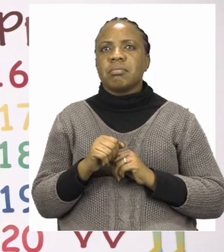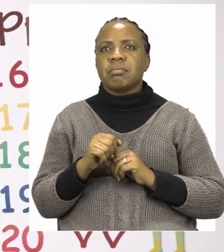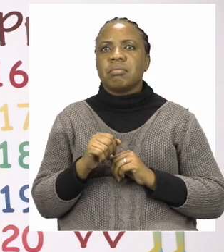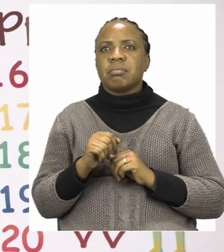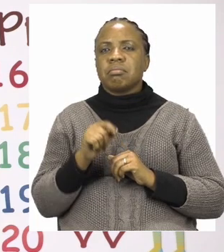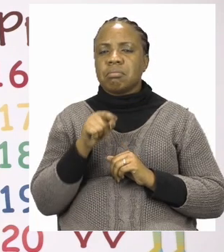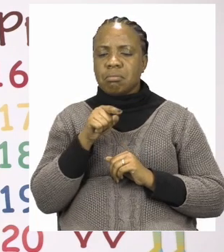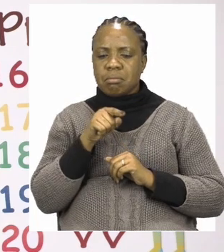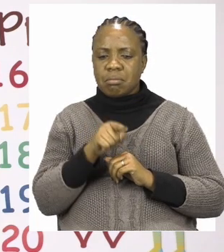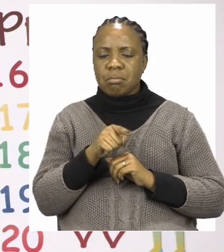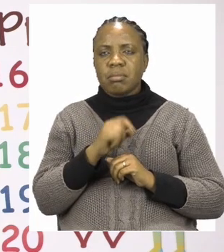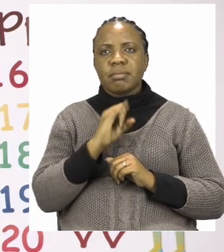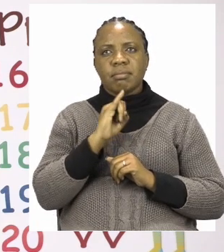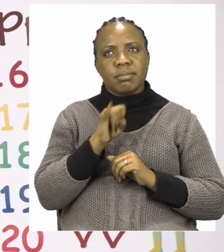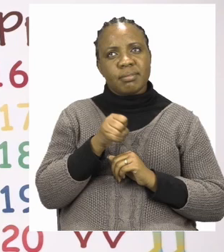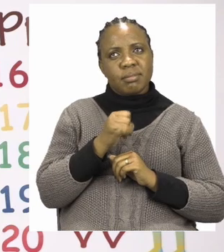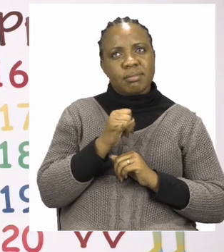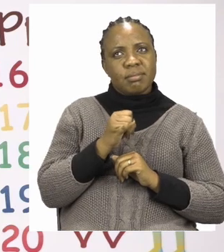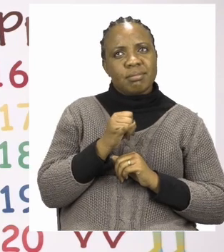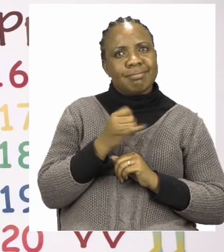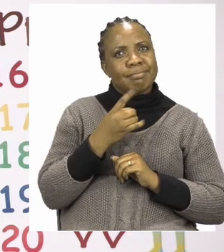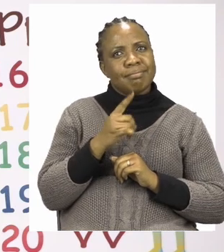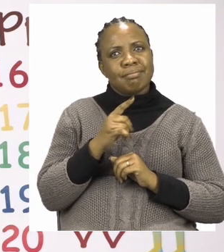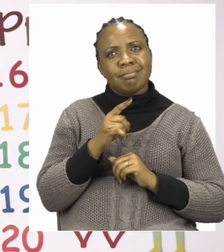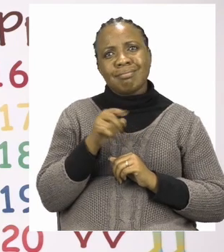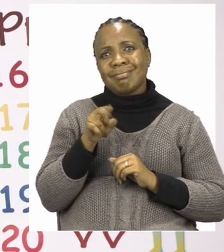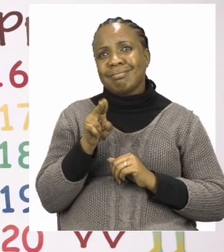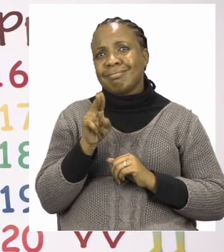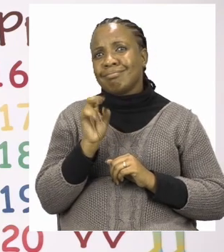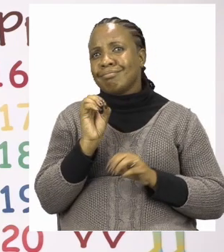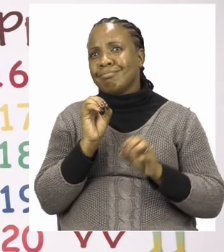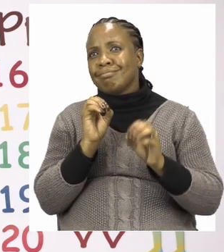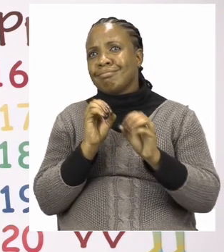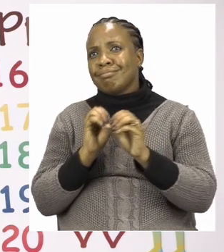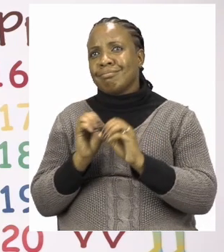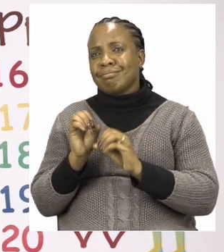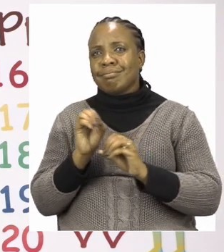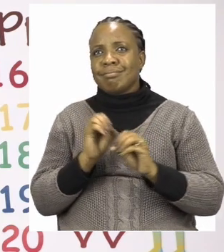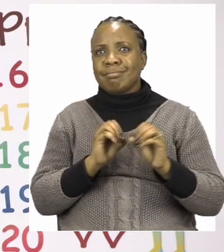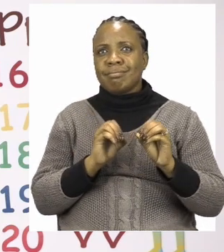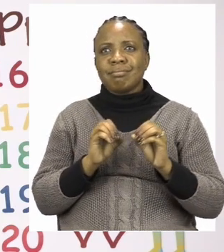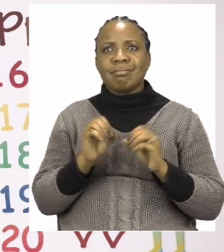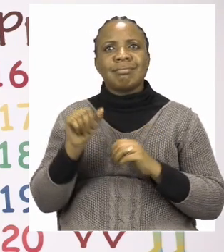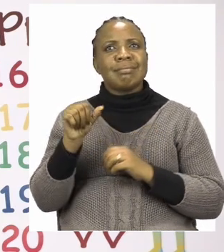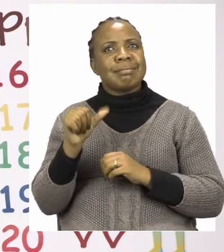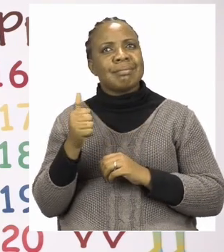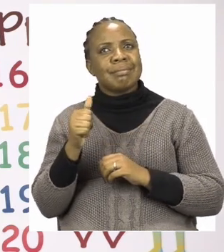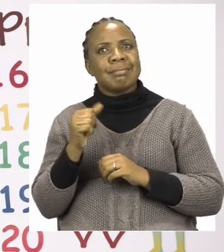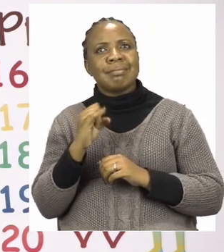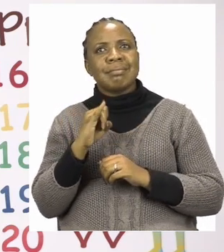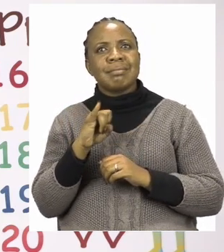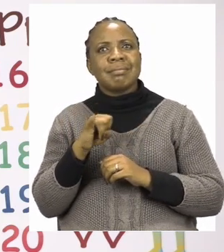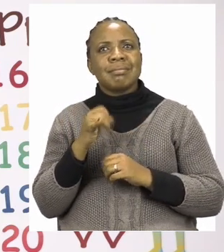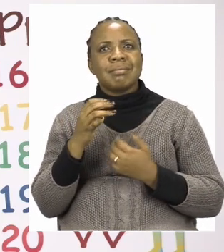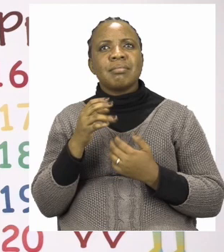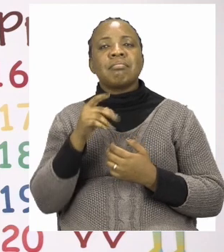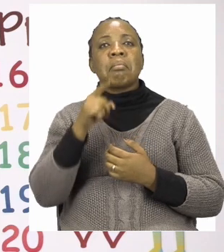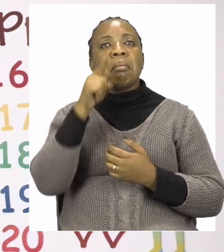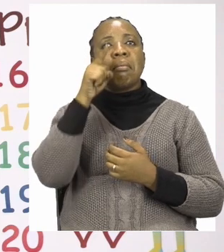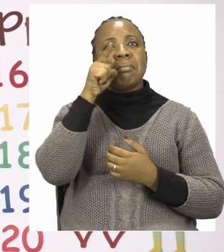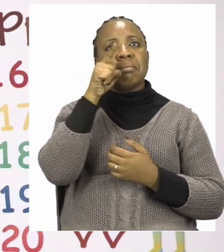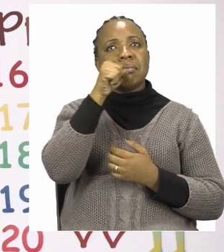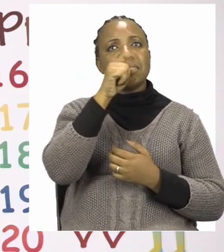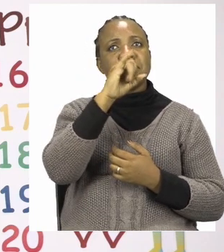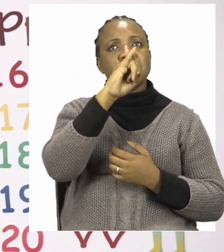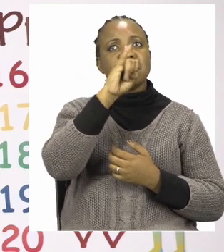I can see a J here, but there's no U around it, so I have to look for another one. I can see